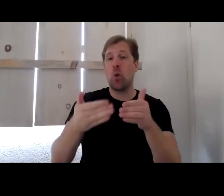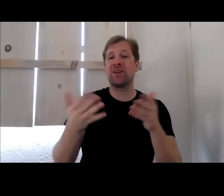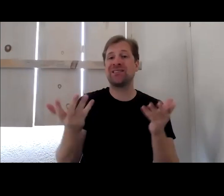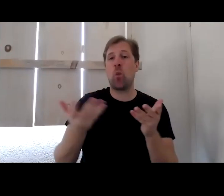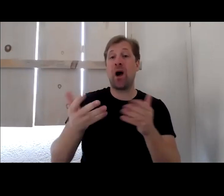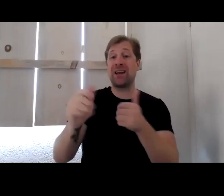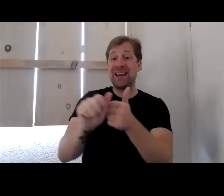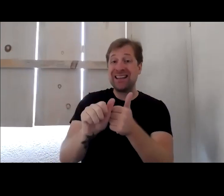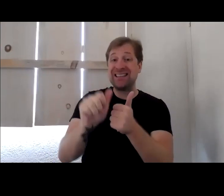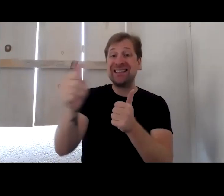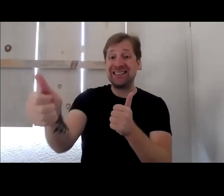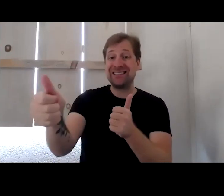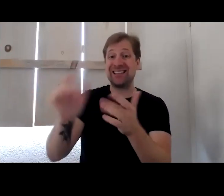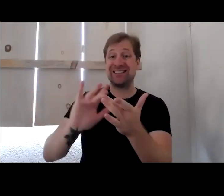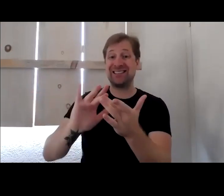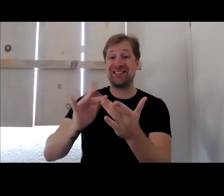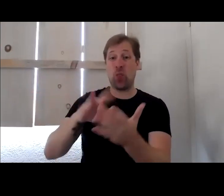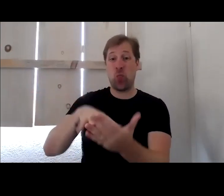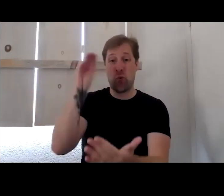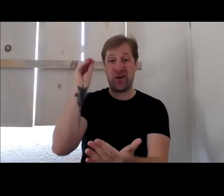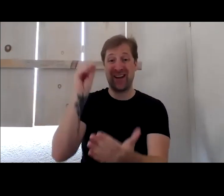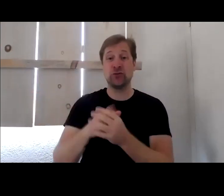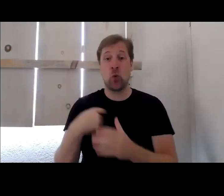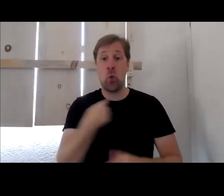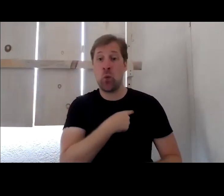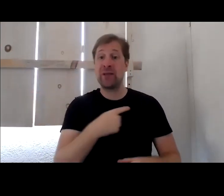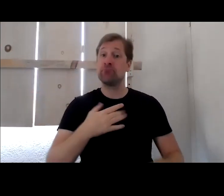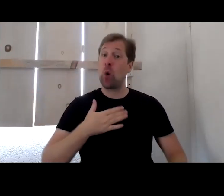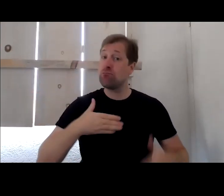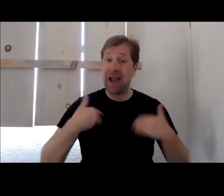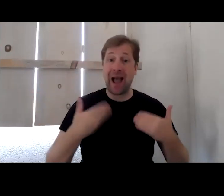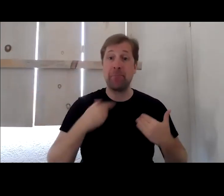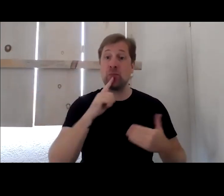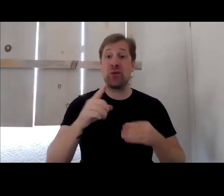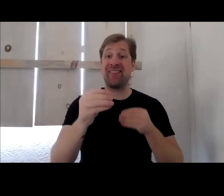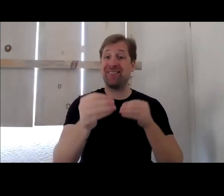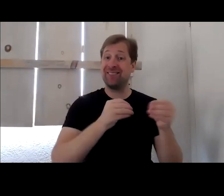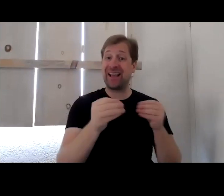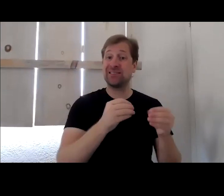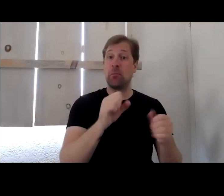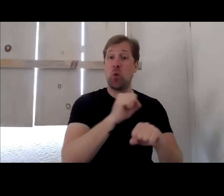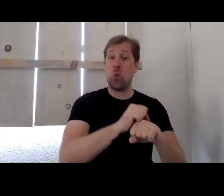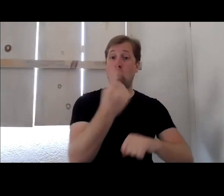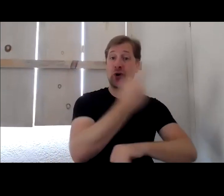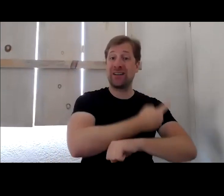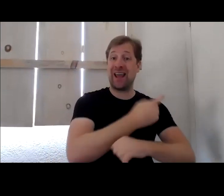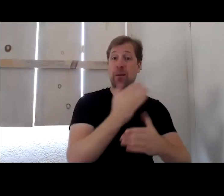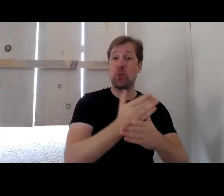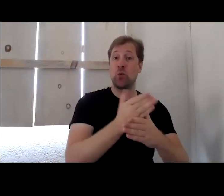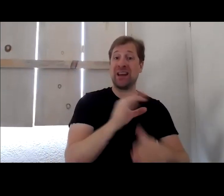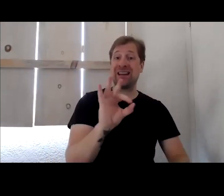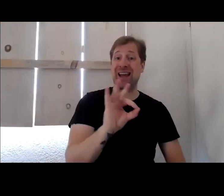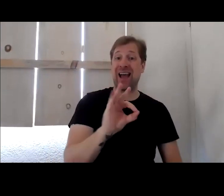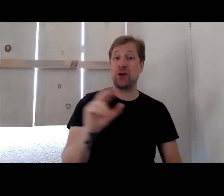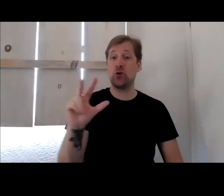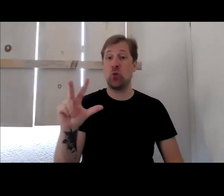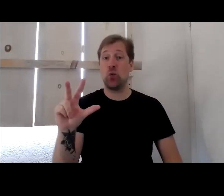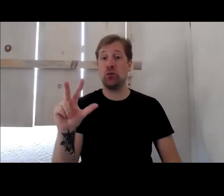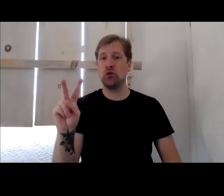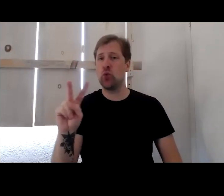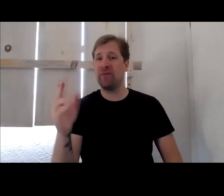So we're pleased that we have a flexible workday from 9 to 2:15 that includes whole and